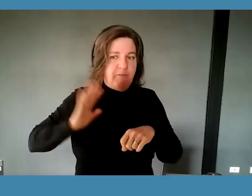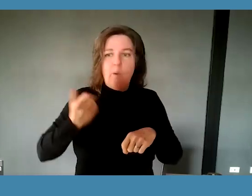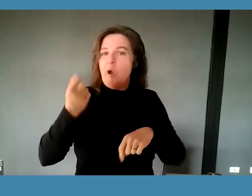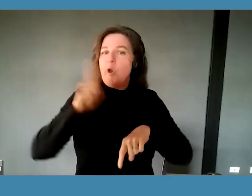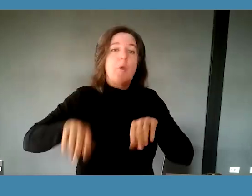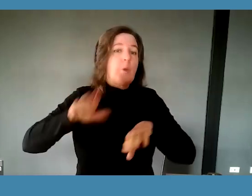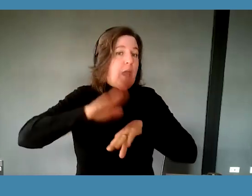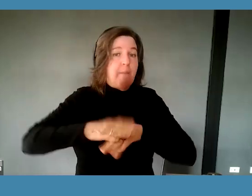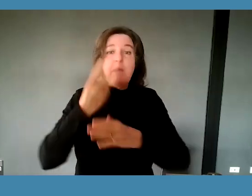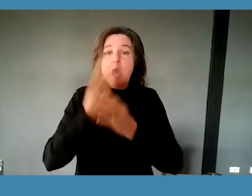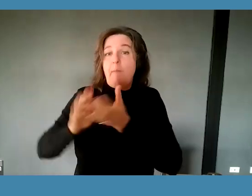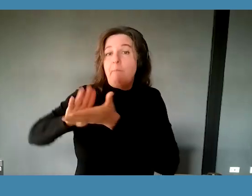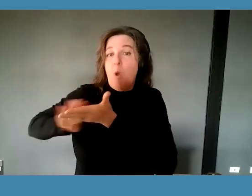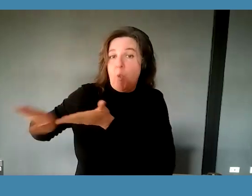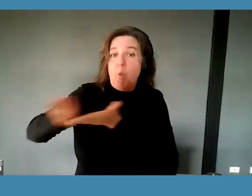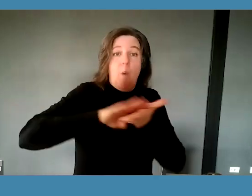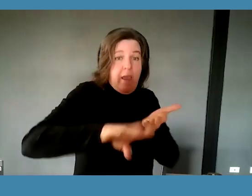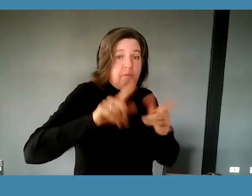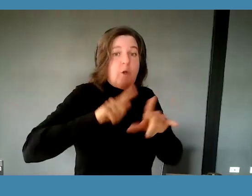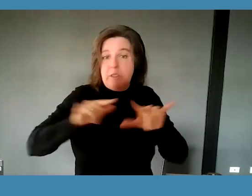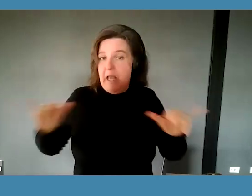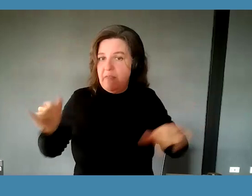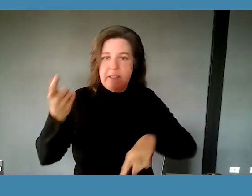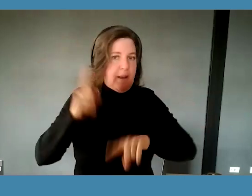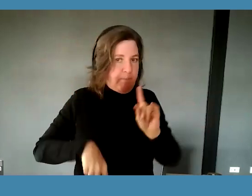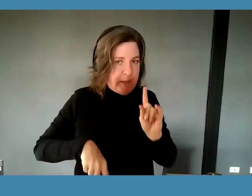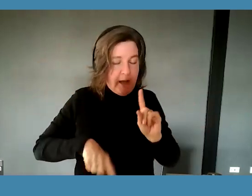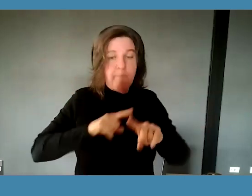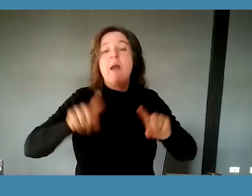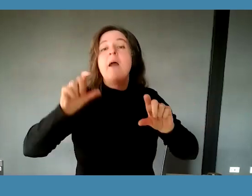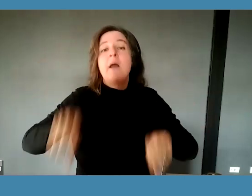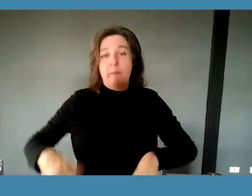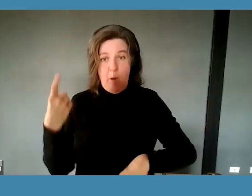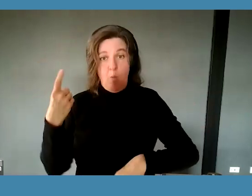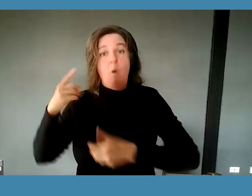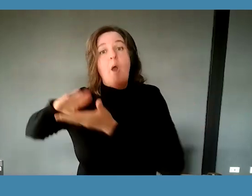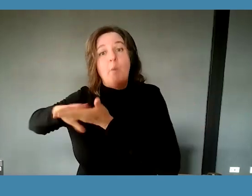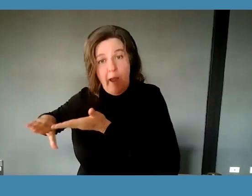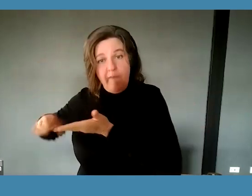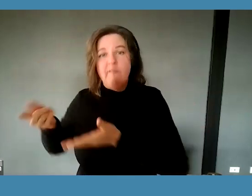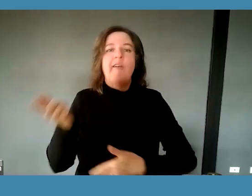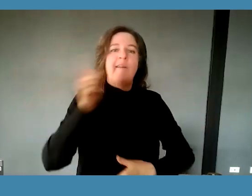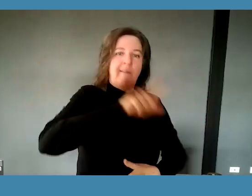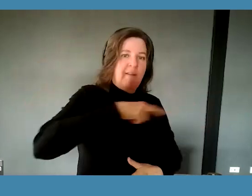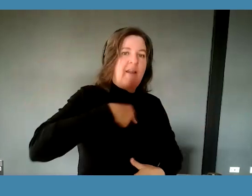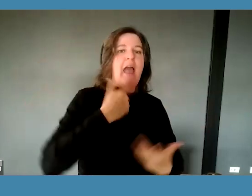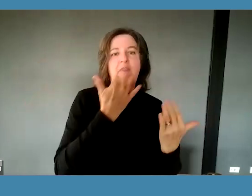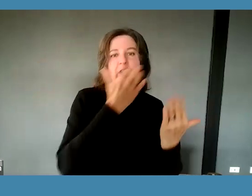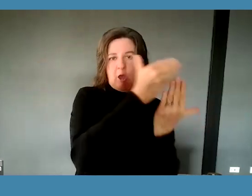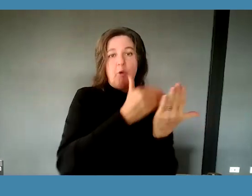both waivers at the same time, but you can be on one waiver and then the wait list for the other.